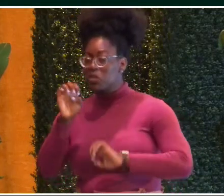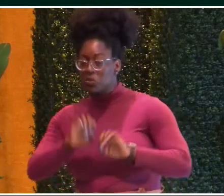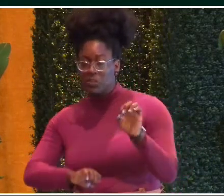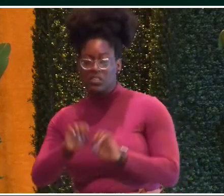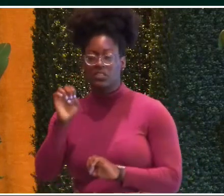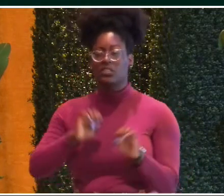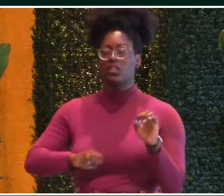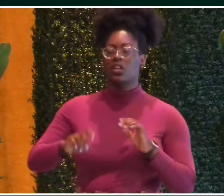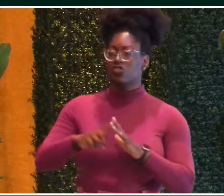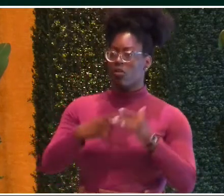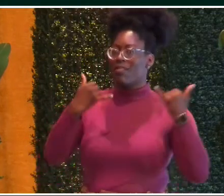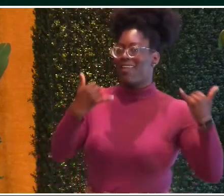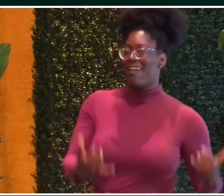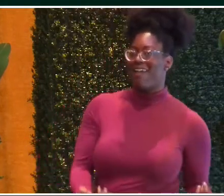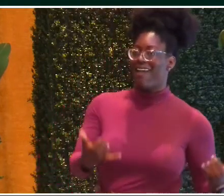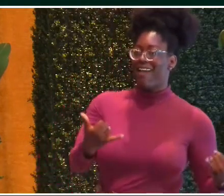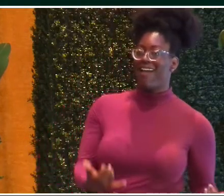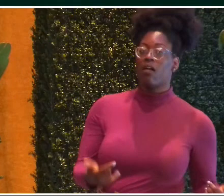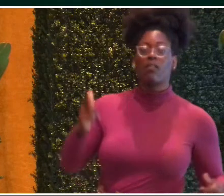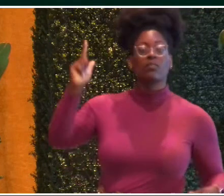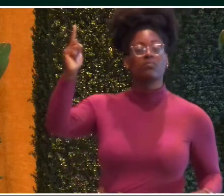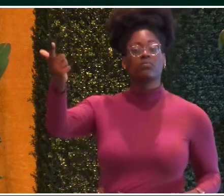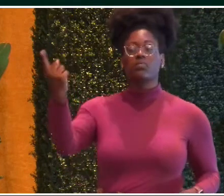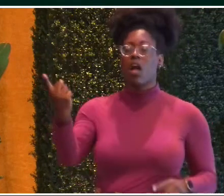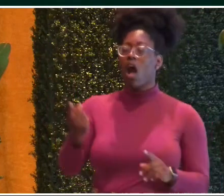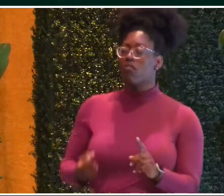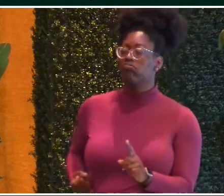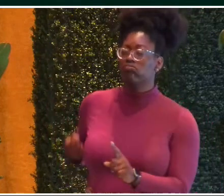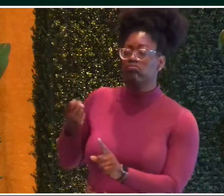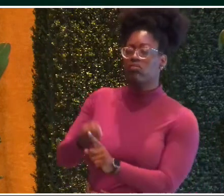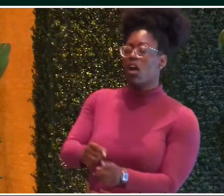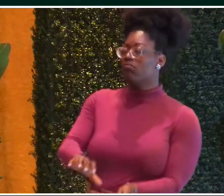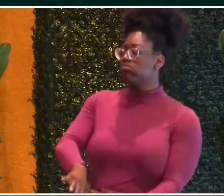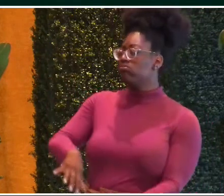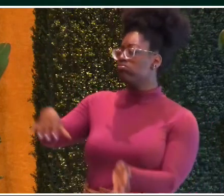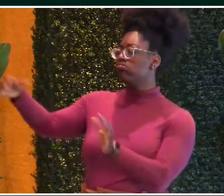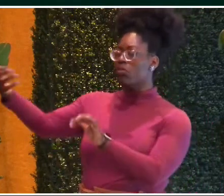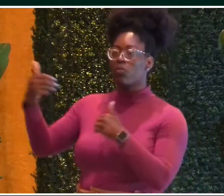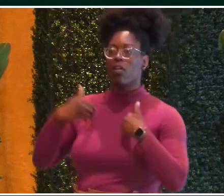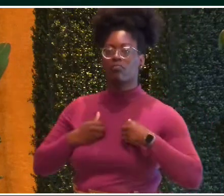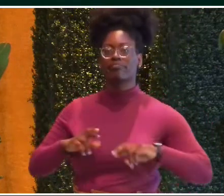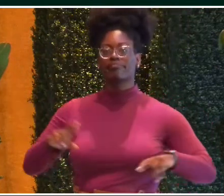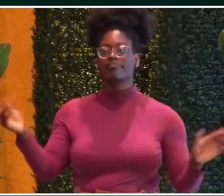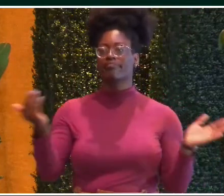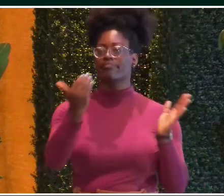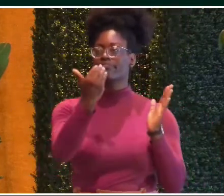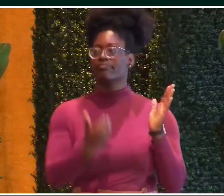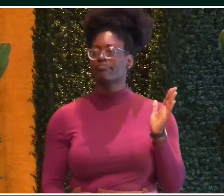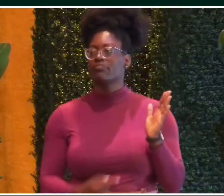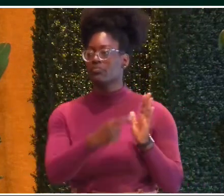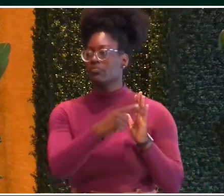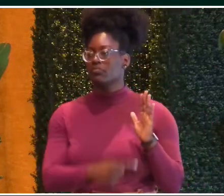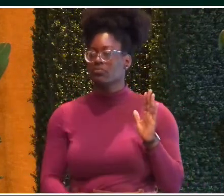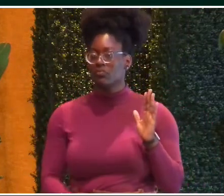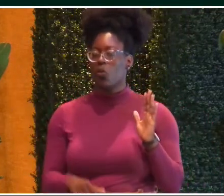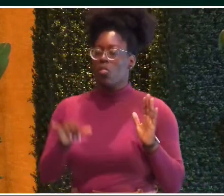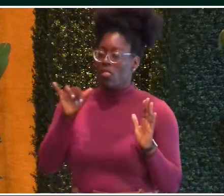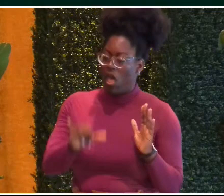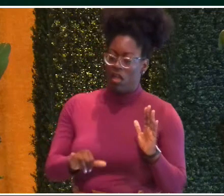you have something solid to rely on. To me, that's what we have to do as Black feminists.